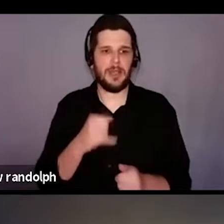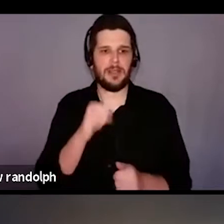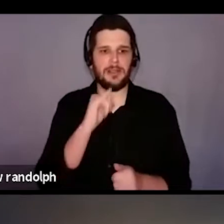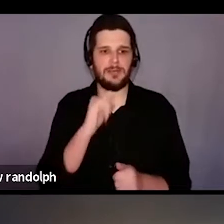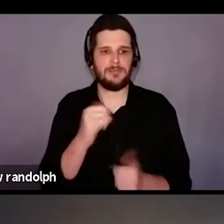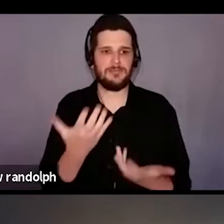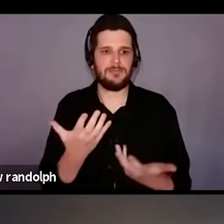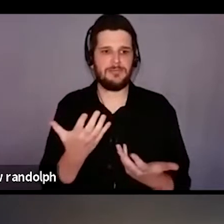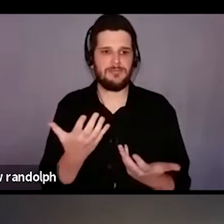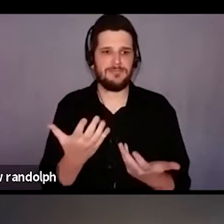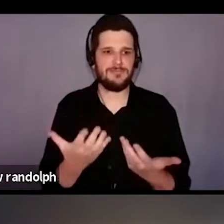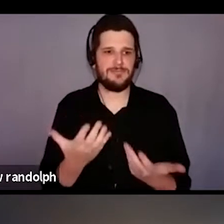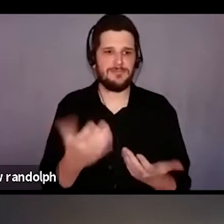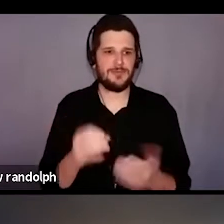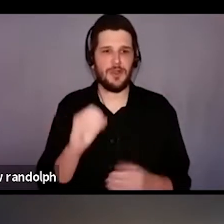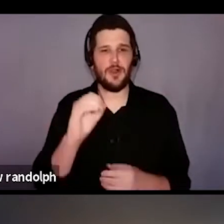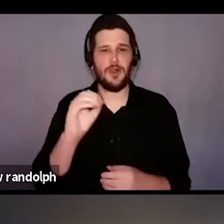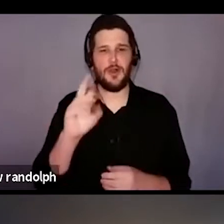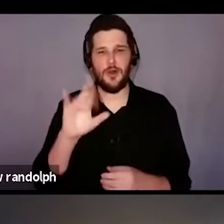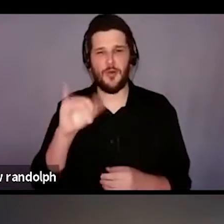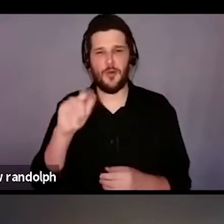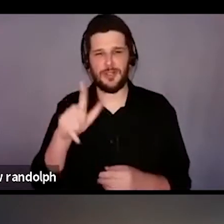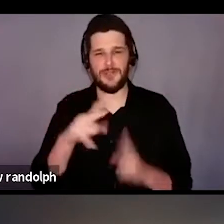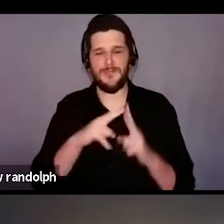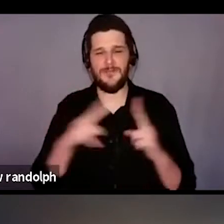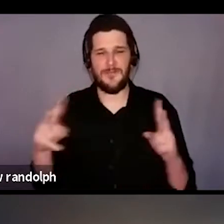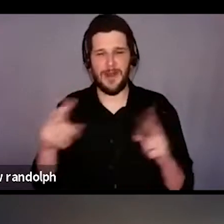some original, very vintage